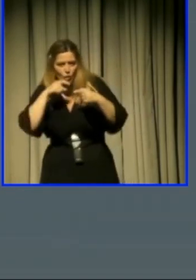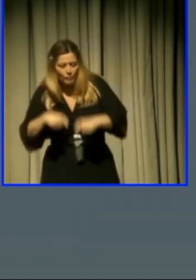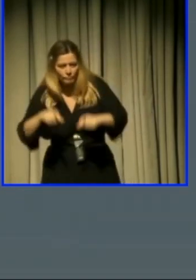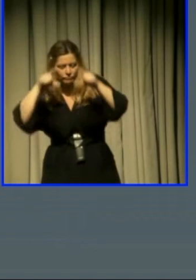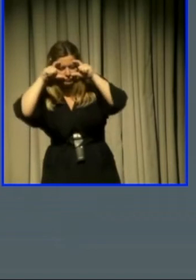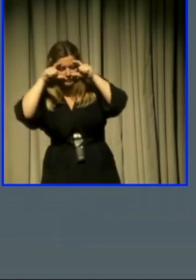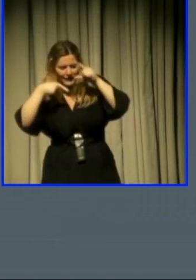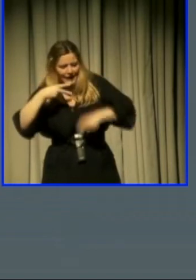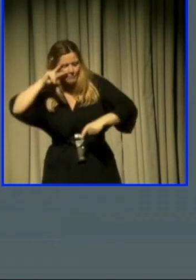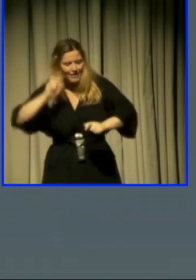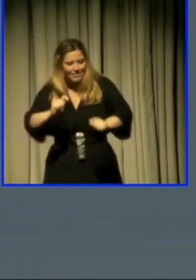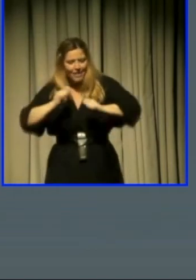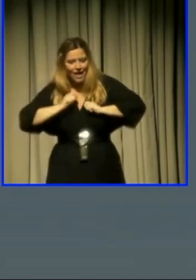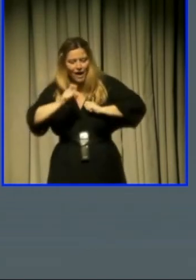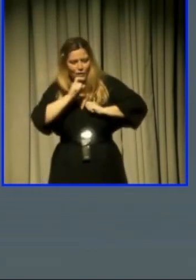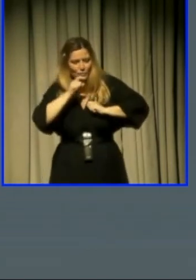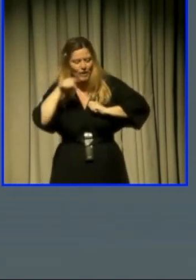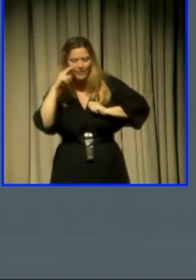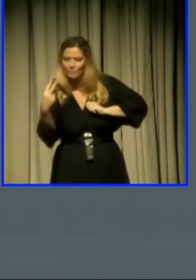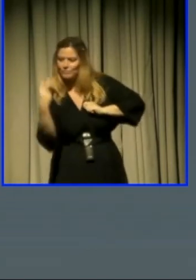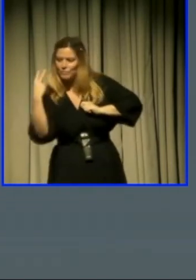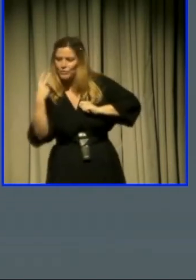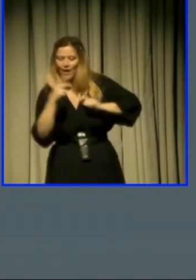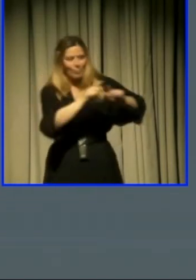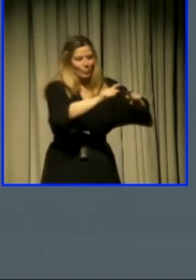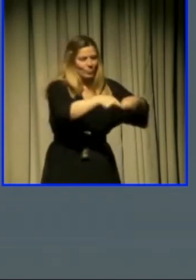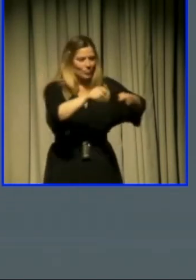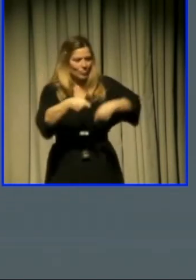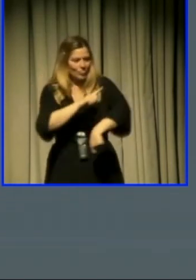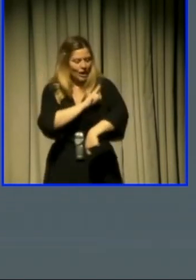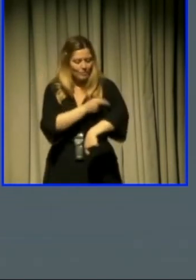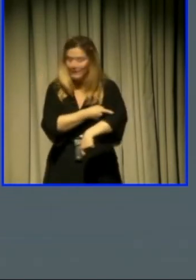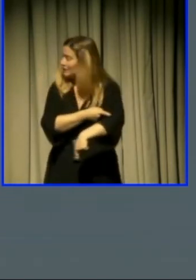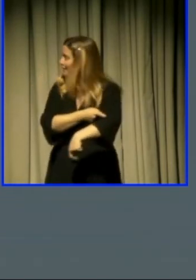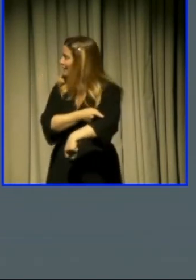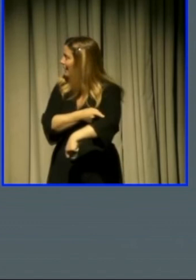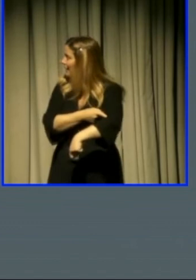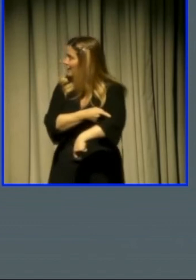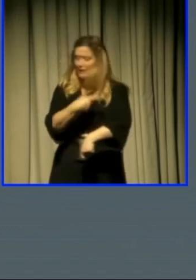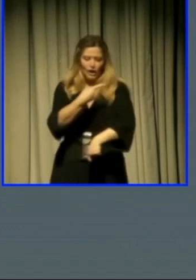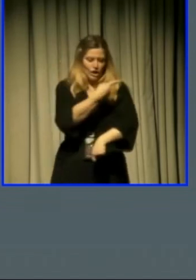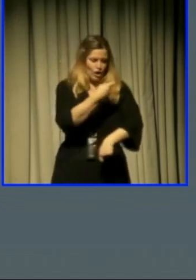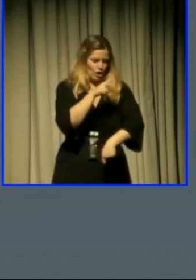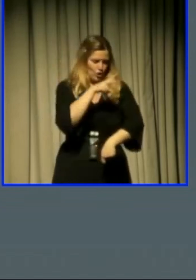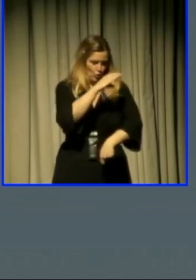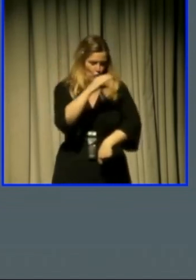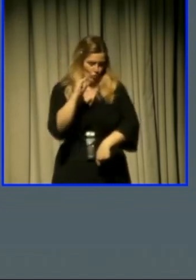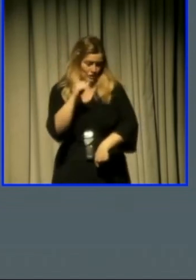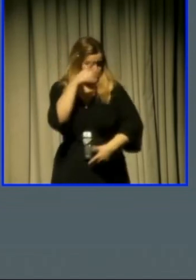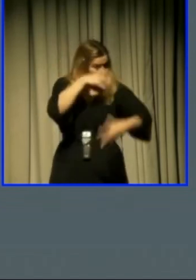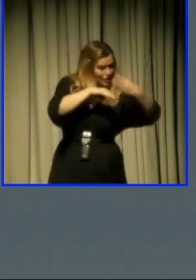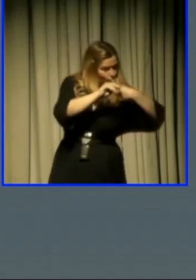these are a pair of Gucci sneakers, and they can be digitally worn via AR or VR, and they are